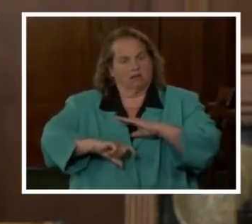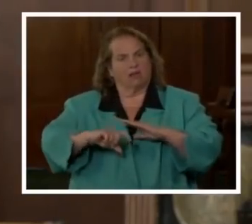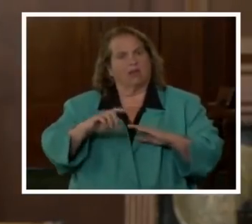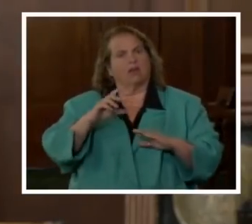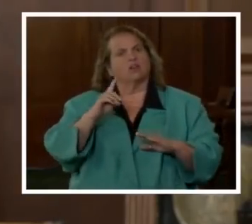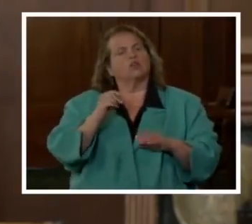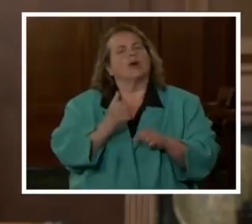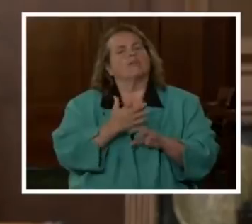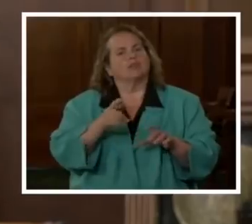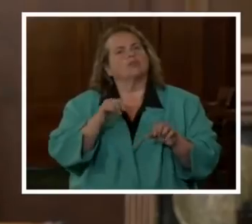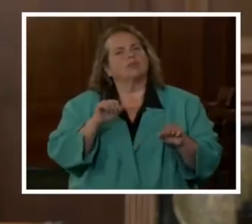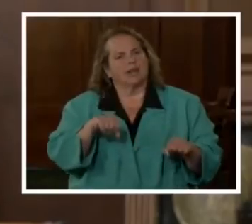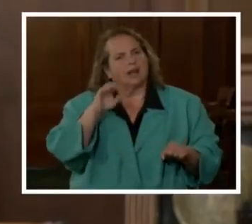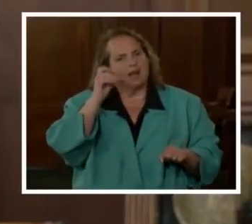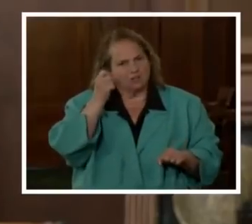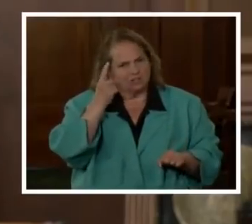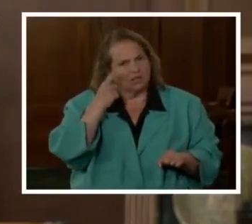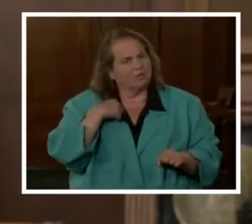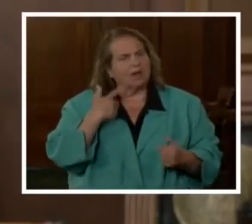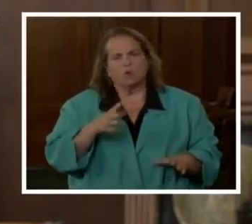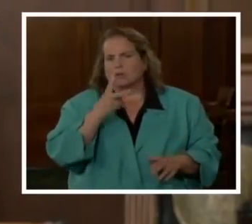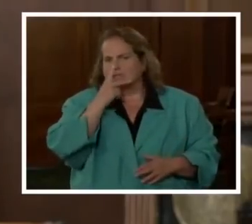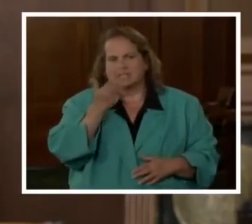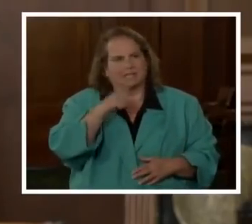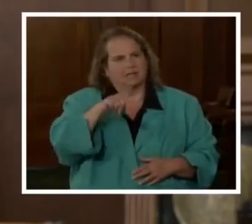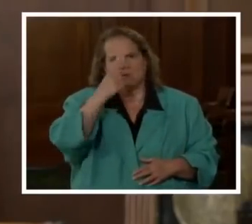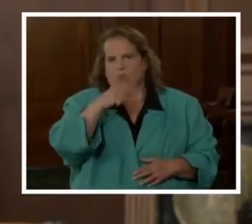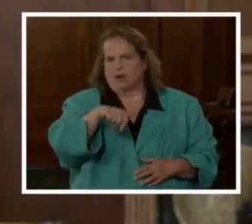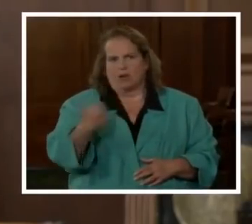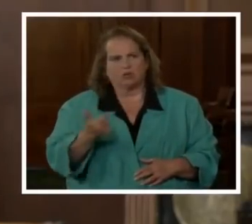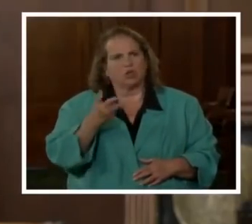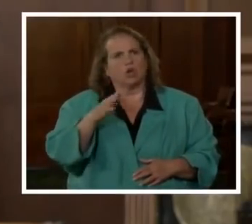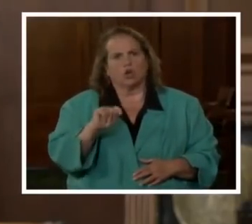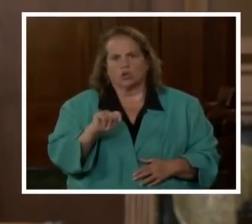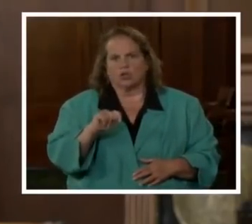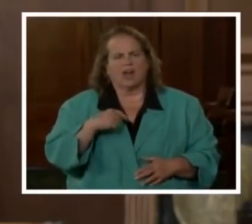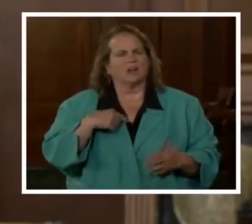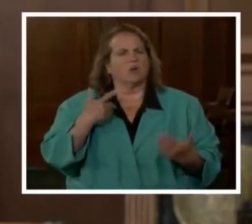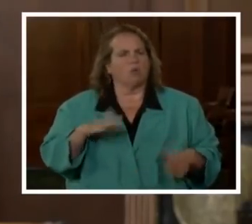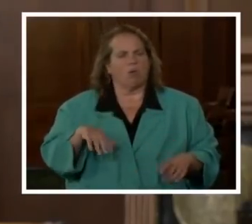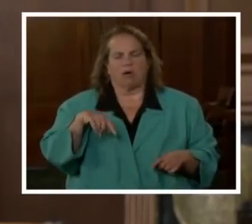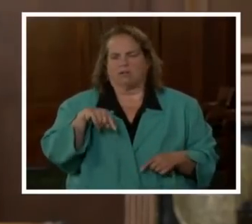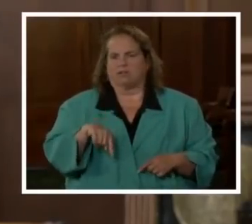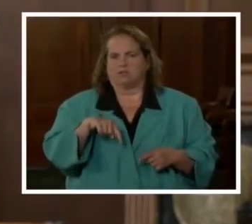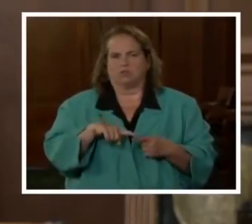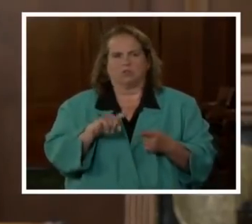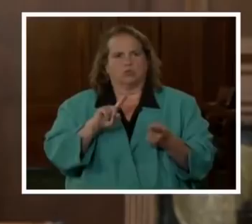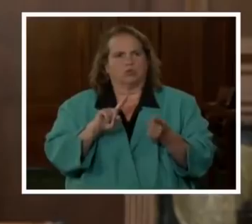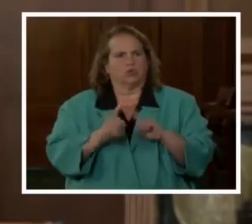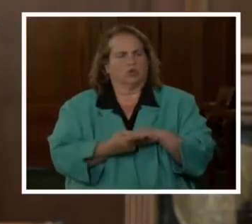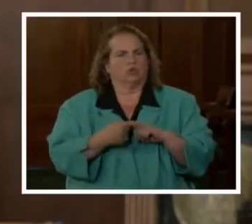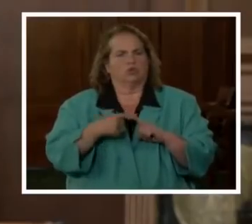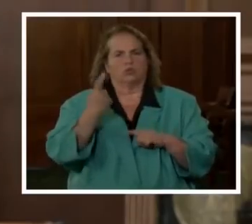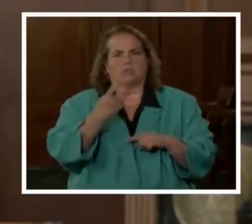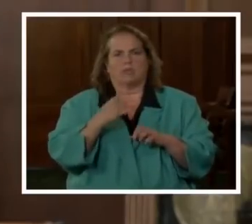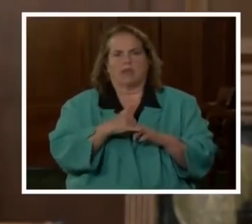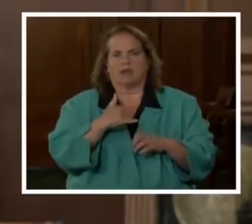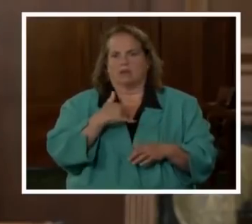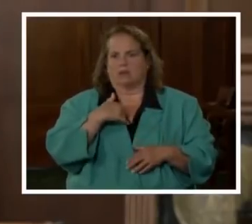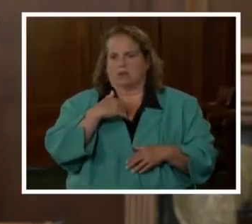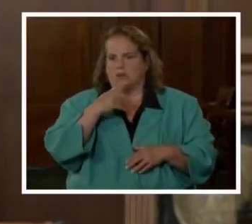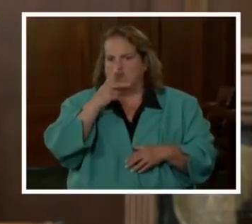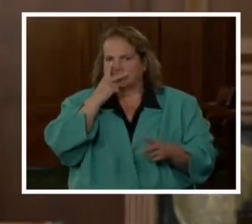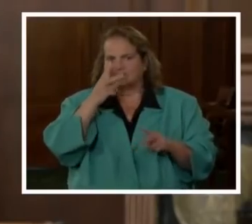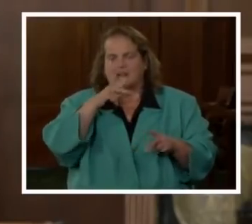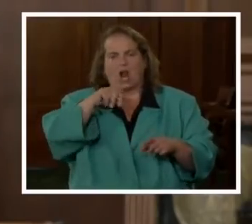that you can. I don't want to see anybody else hurt. I don't want this to turn into something that we've seen in either